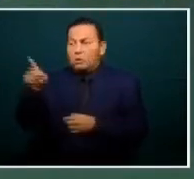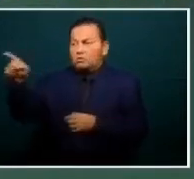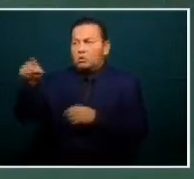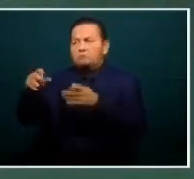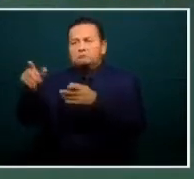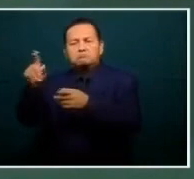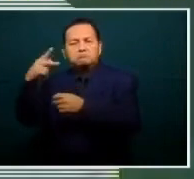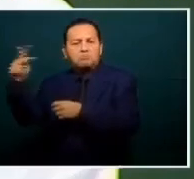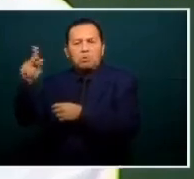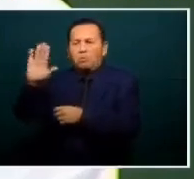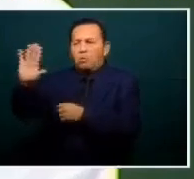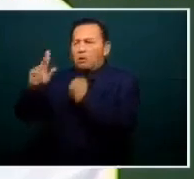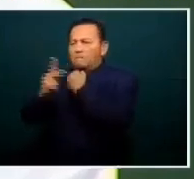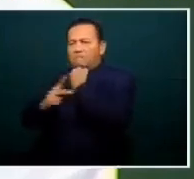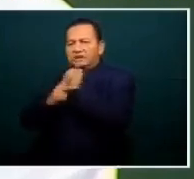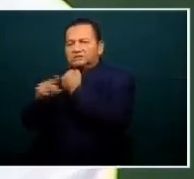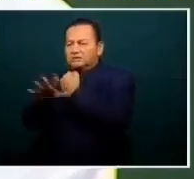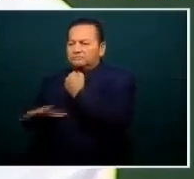the U.S. to do